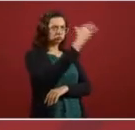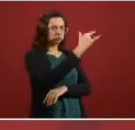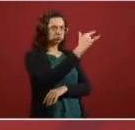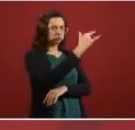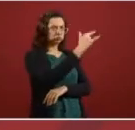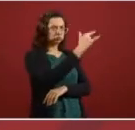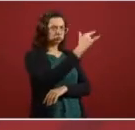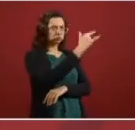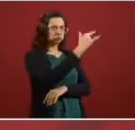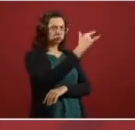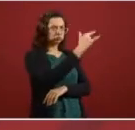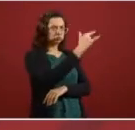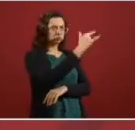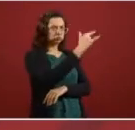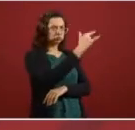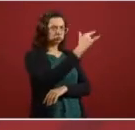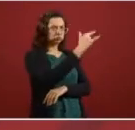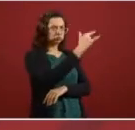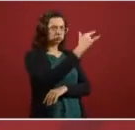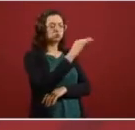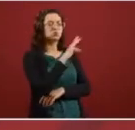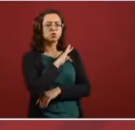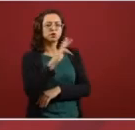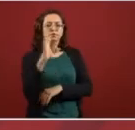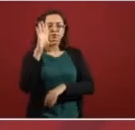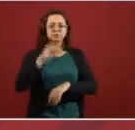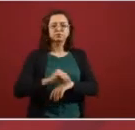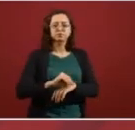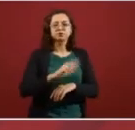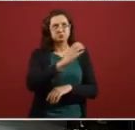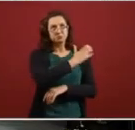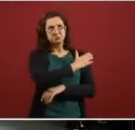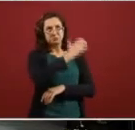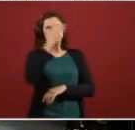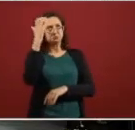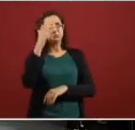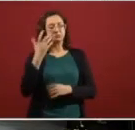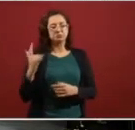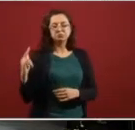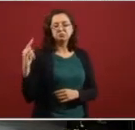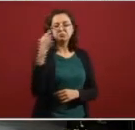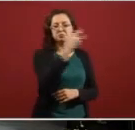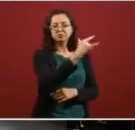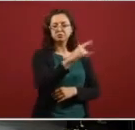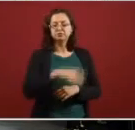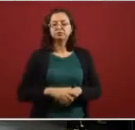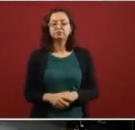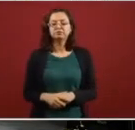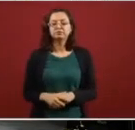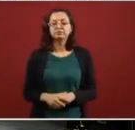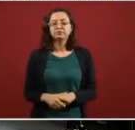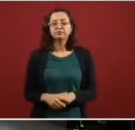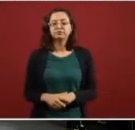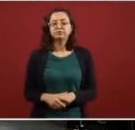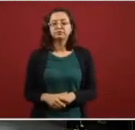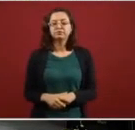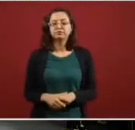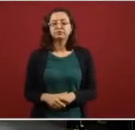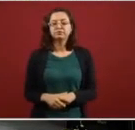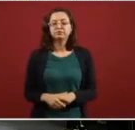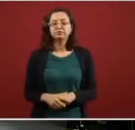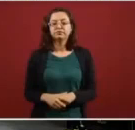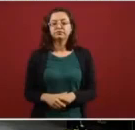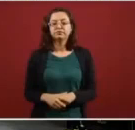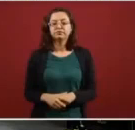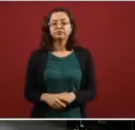aéreo. You may pass through our airspace. Luego, hablar con el canciller del Ecuador. And then